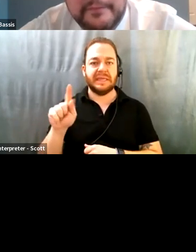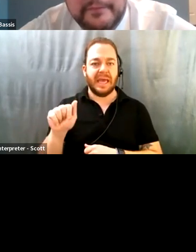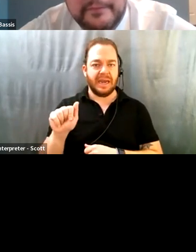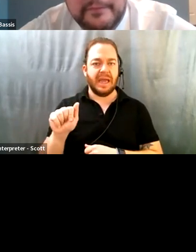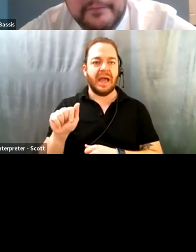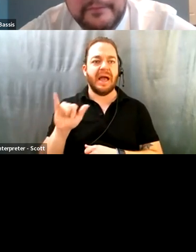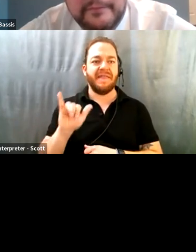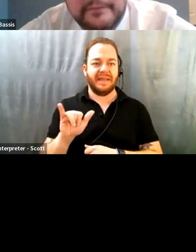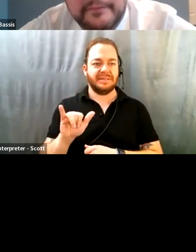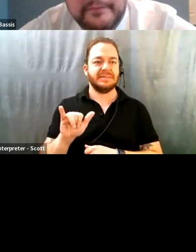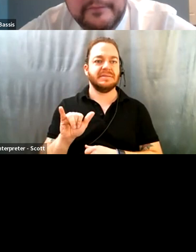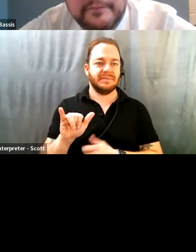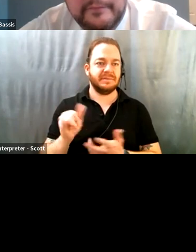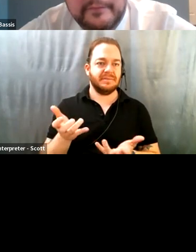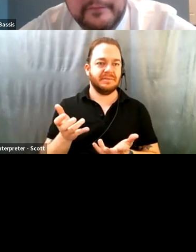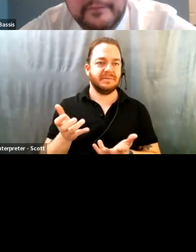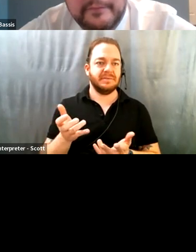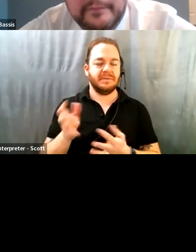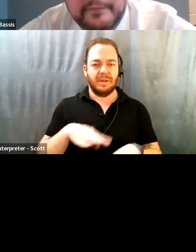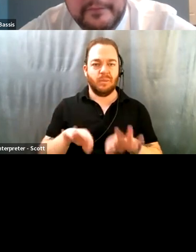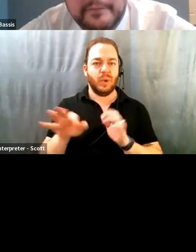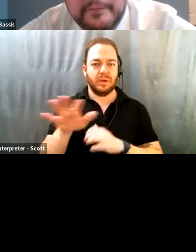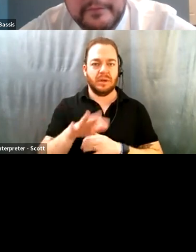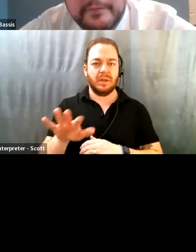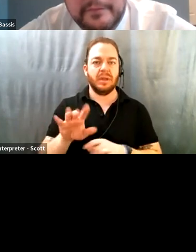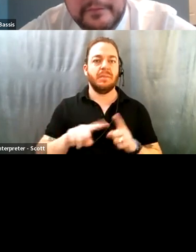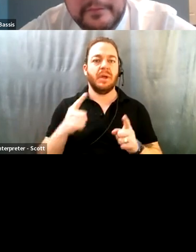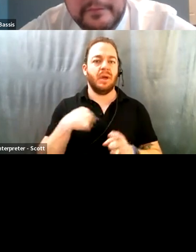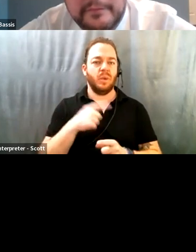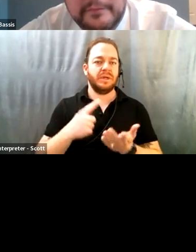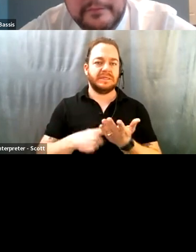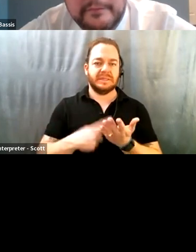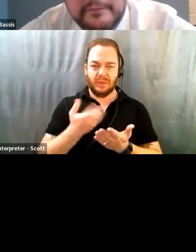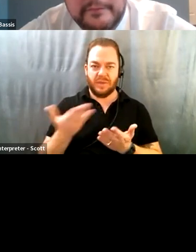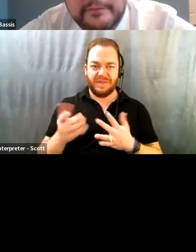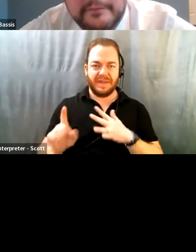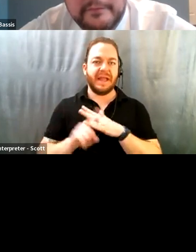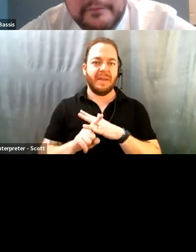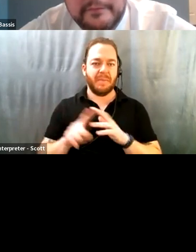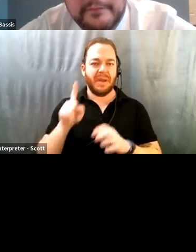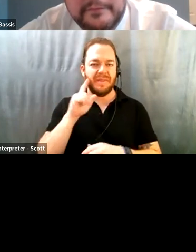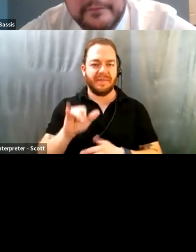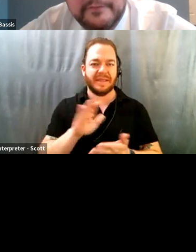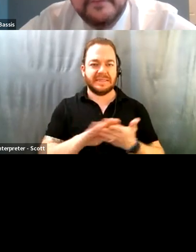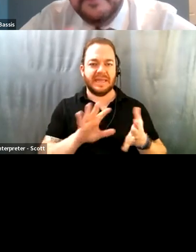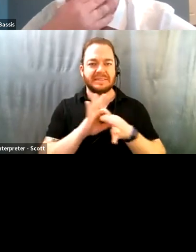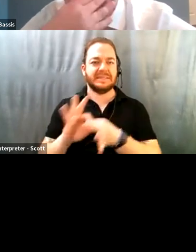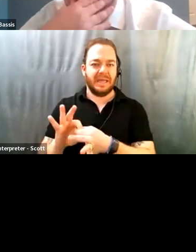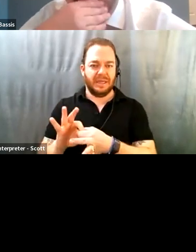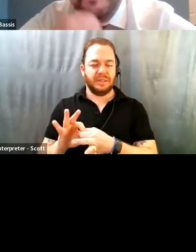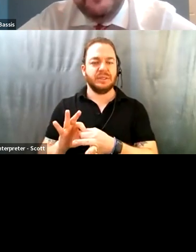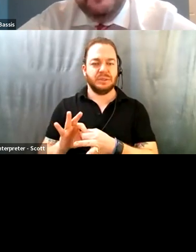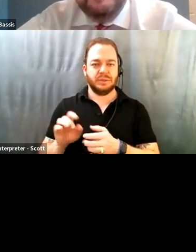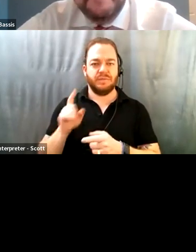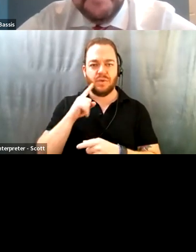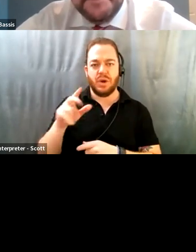Data is an issue across the board, but I think, Jenny, when we were talking, that was one of the things that came up. And I think that's a nice tie into what